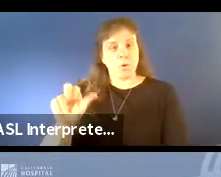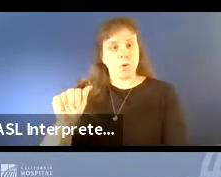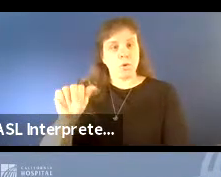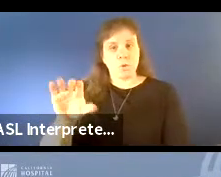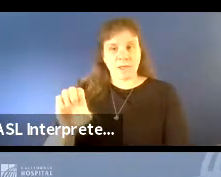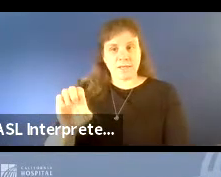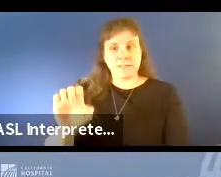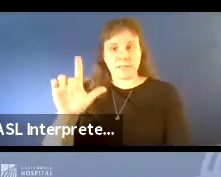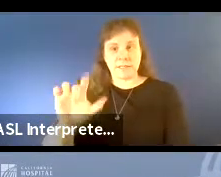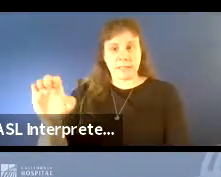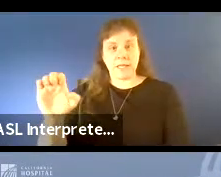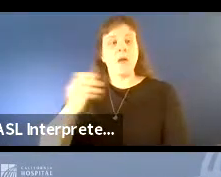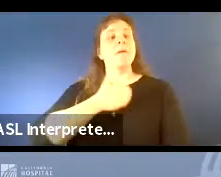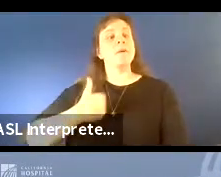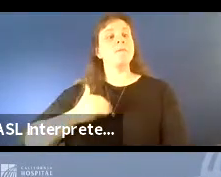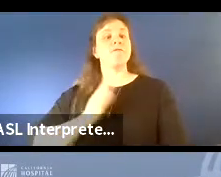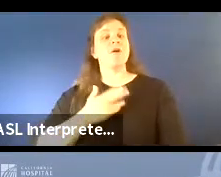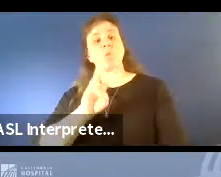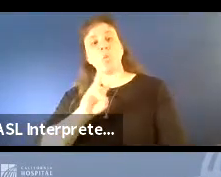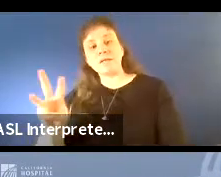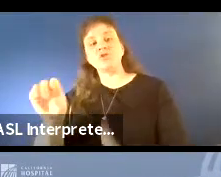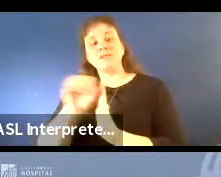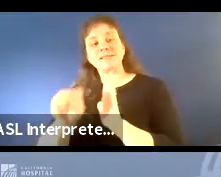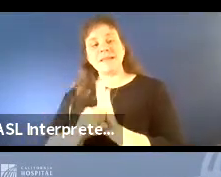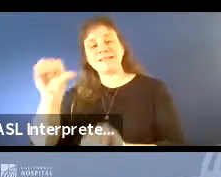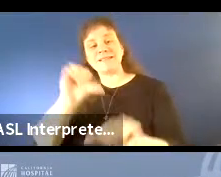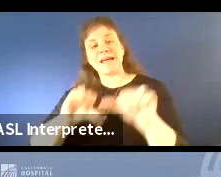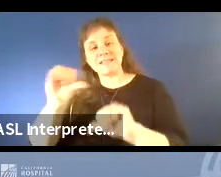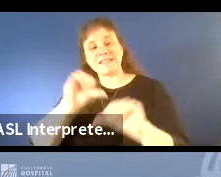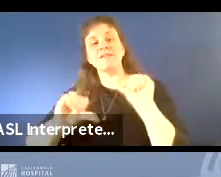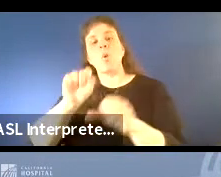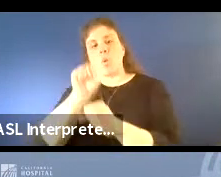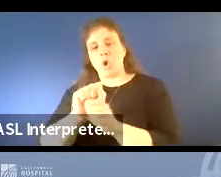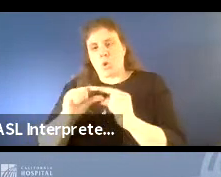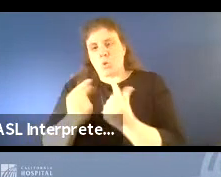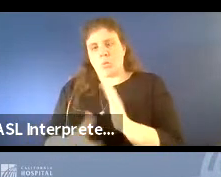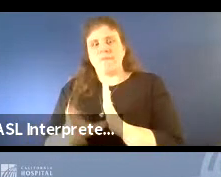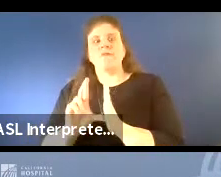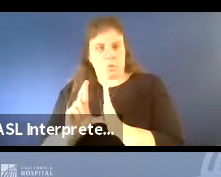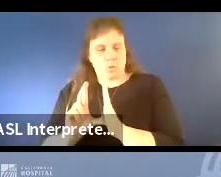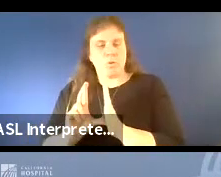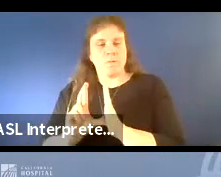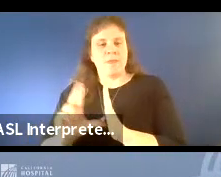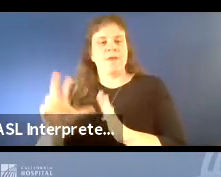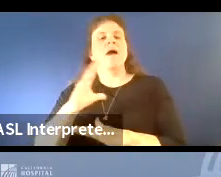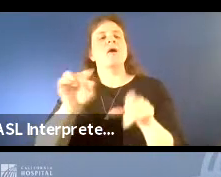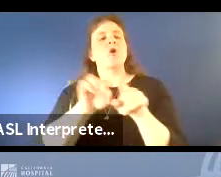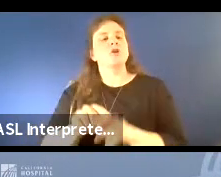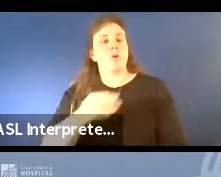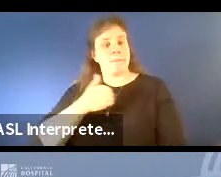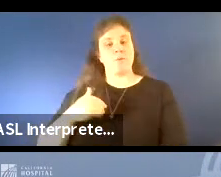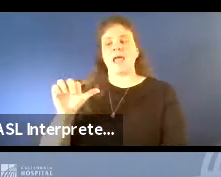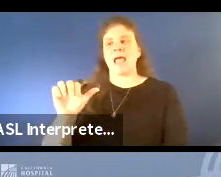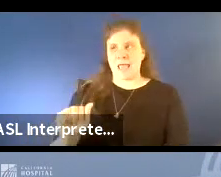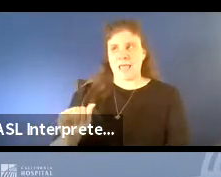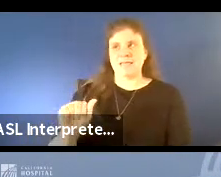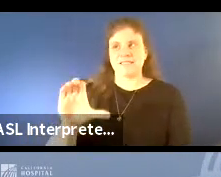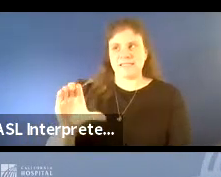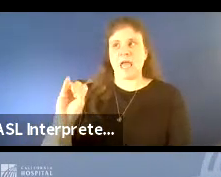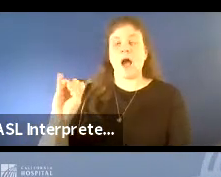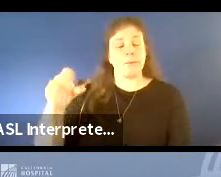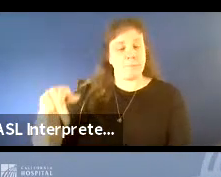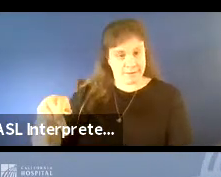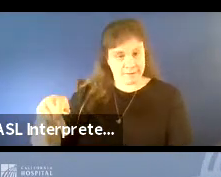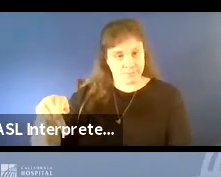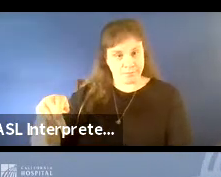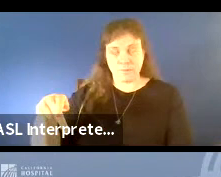of our Western State Scientific Safety Review Work Group and also a member of the ACIP.